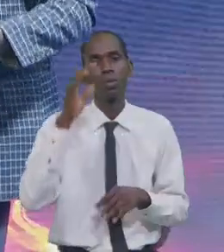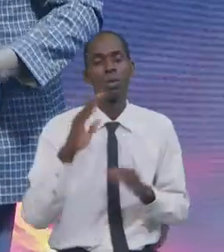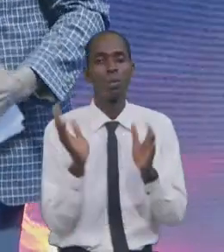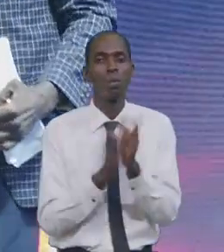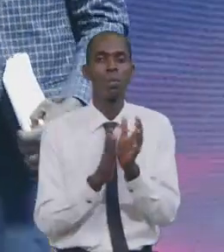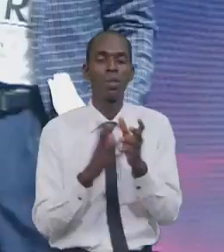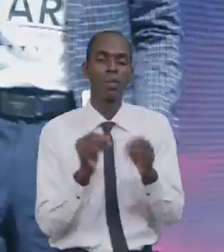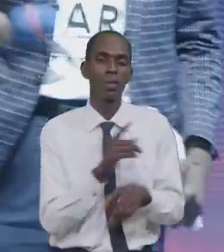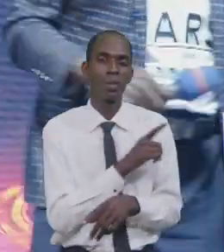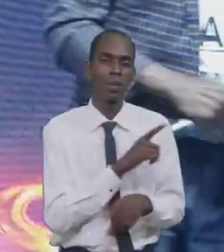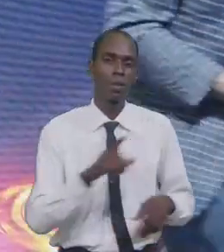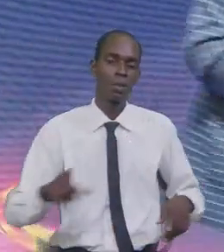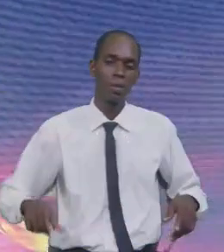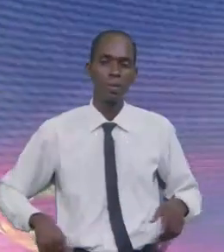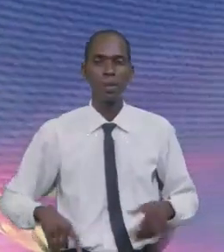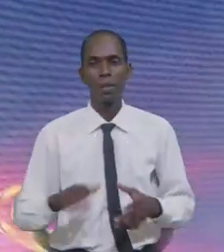Praise the Lord.